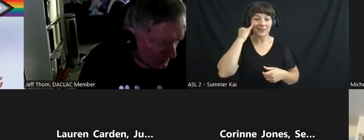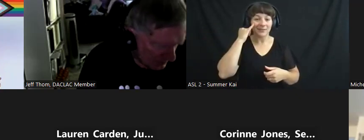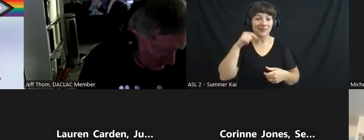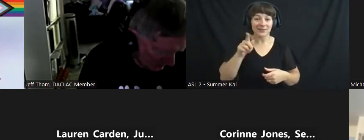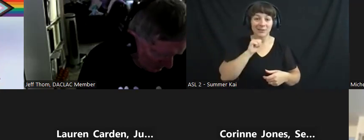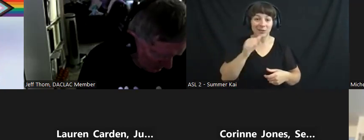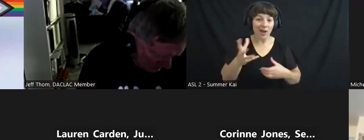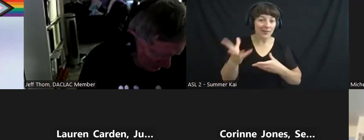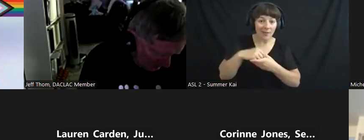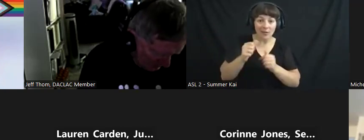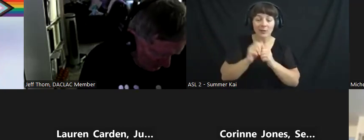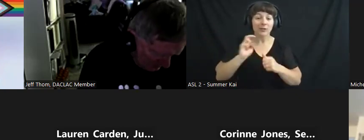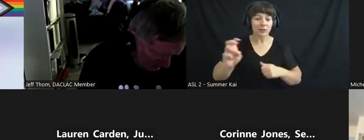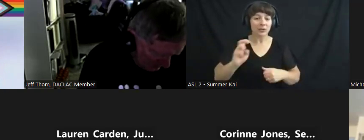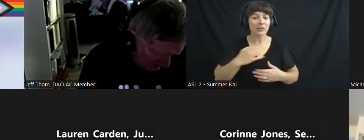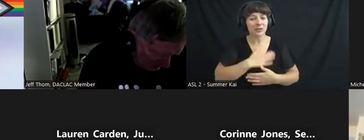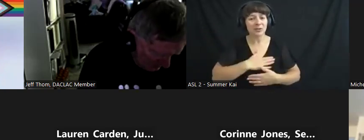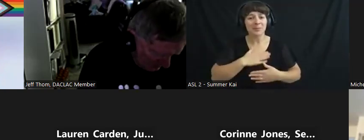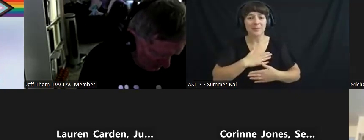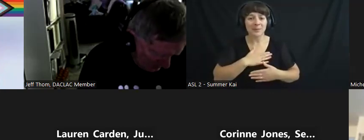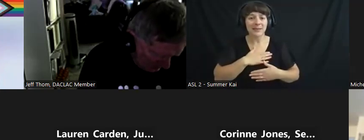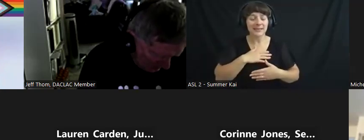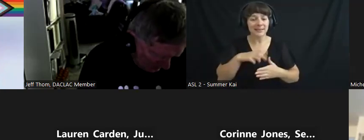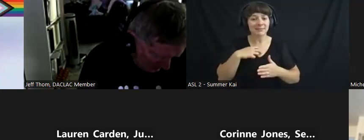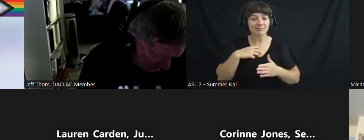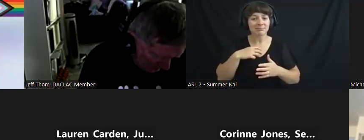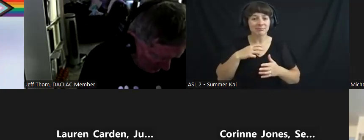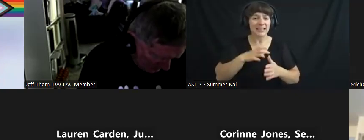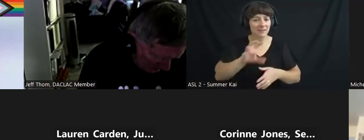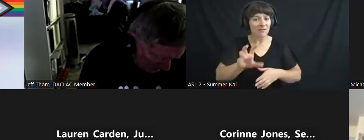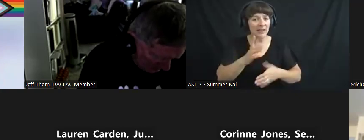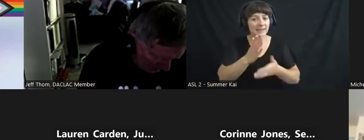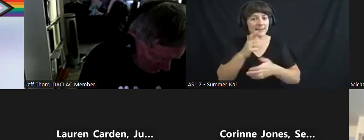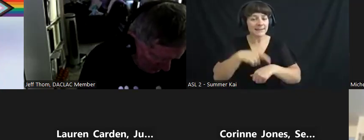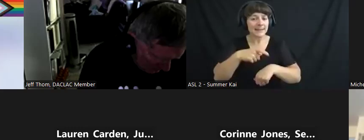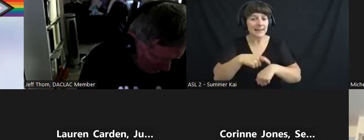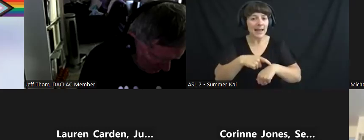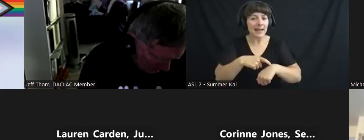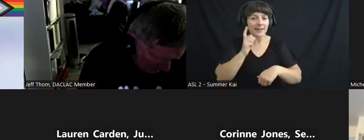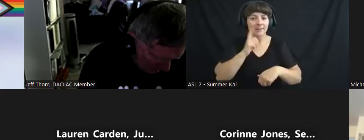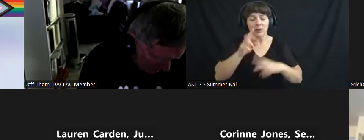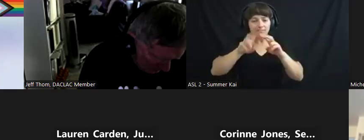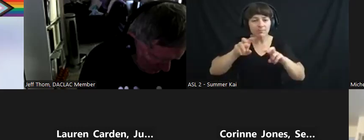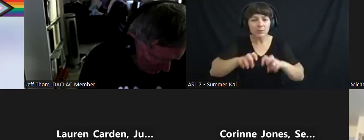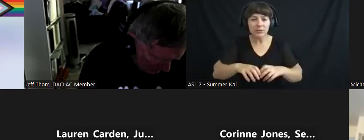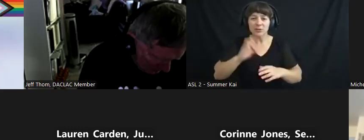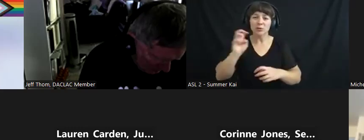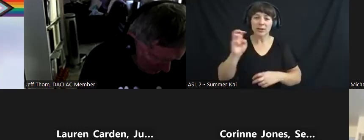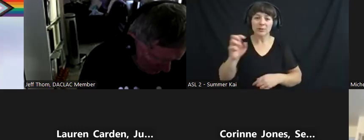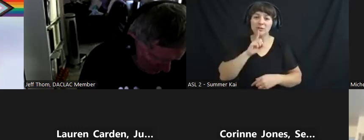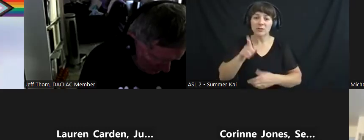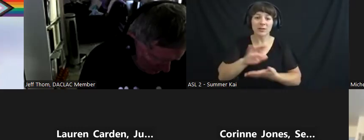have never dug into it, please take some time to do that because it is one of the biggest barriers to life. Thank you.